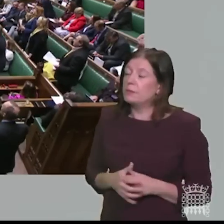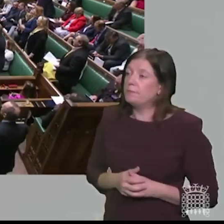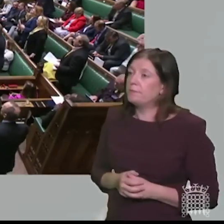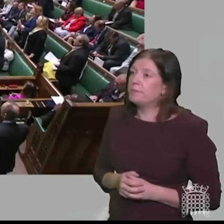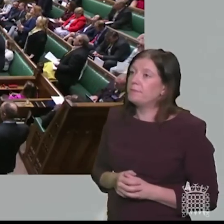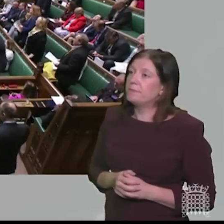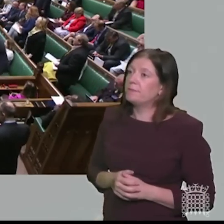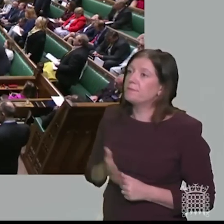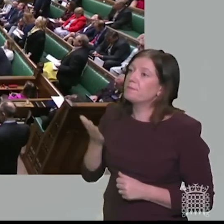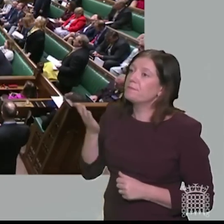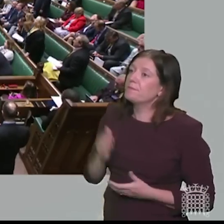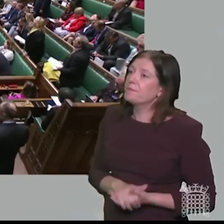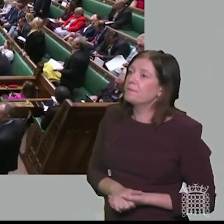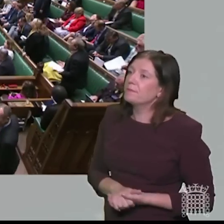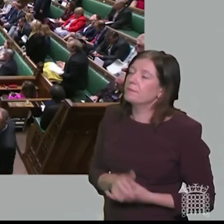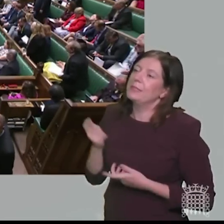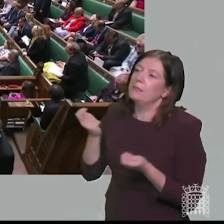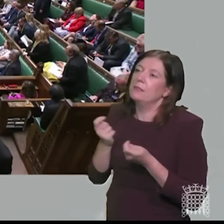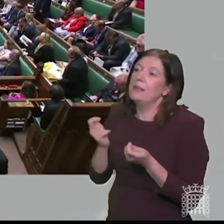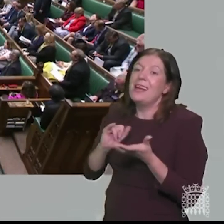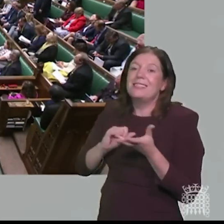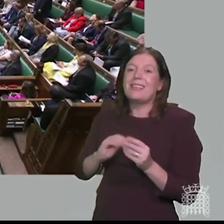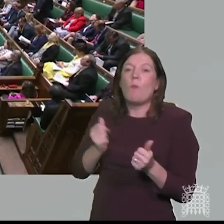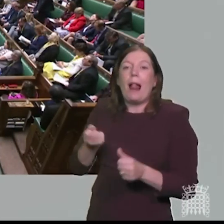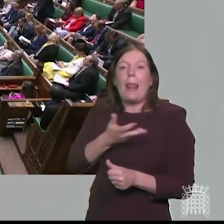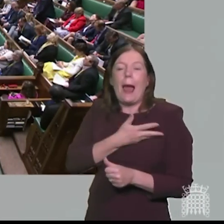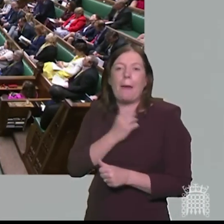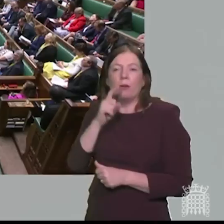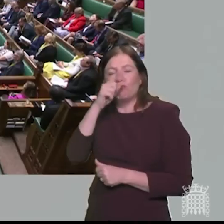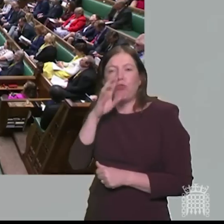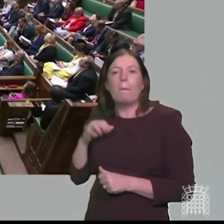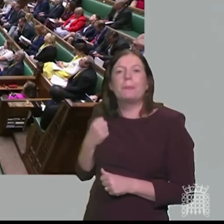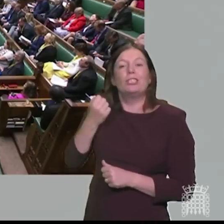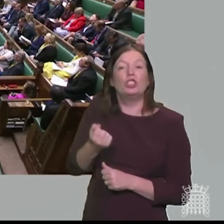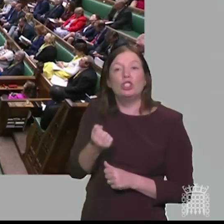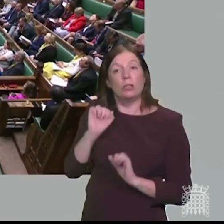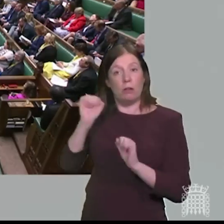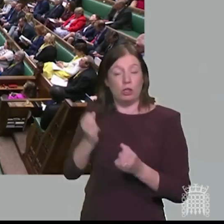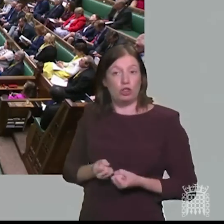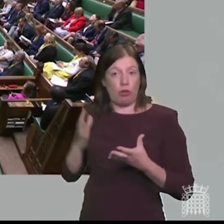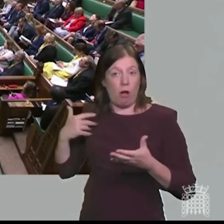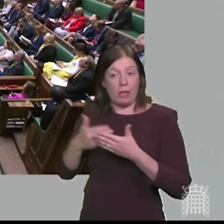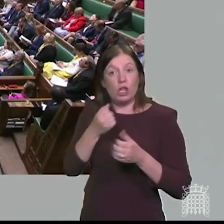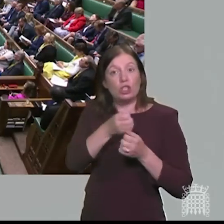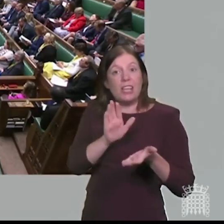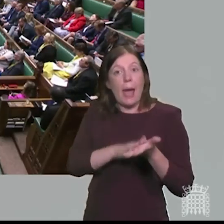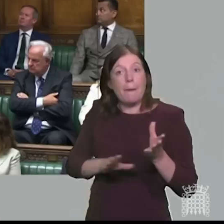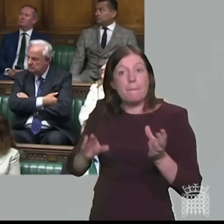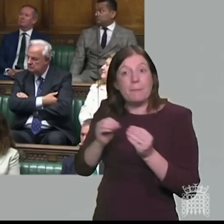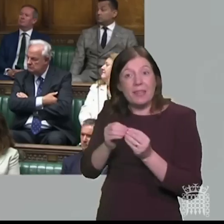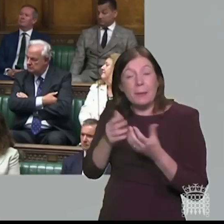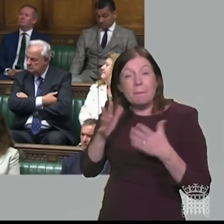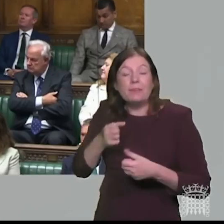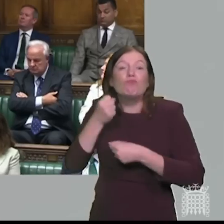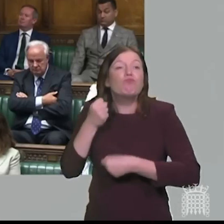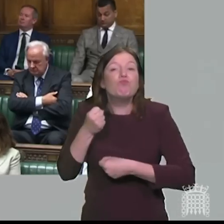we are heading into the 5th week of Sandwell Labour's refuse strikes. We've had flying pickets, we've had reports of the GMB blocking ambulance